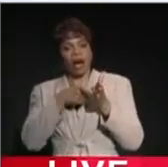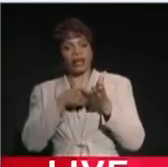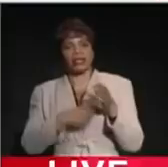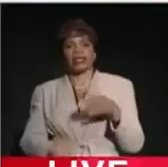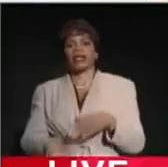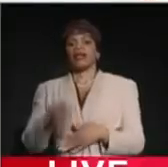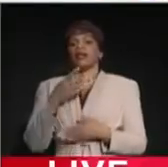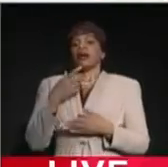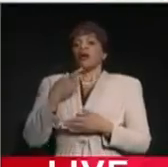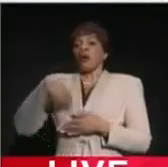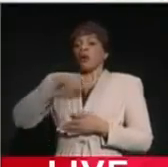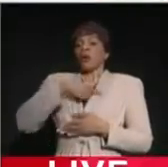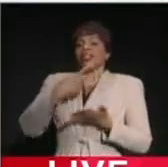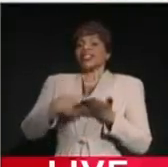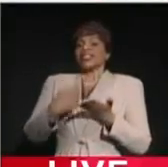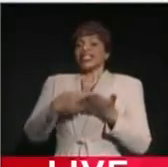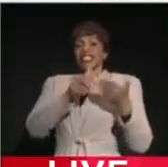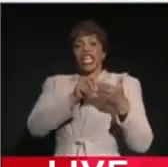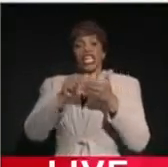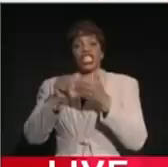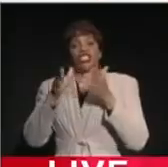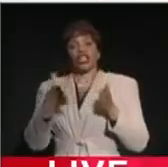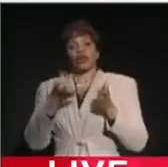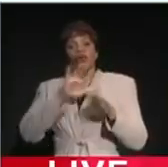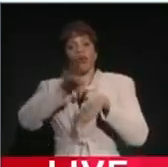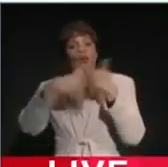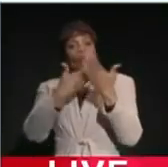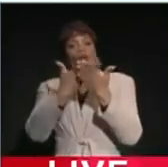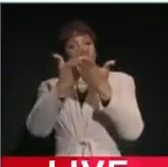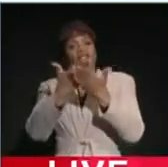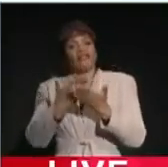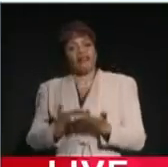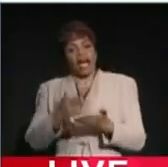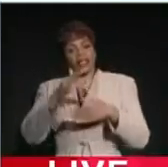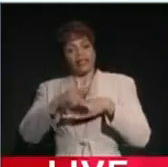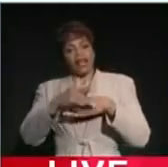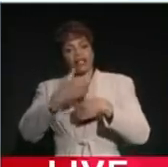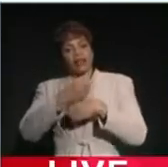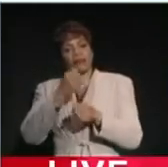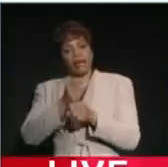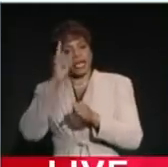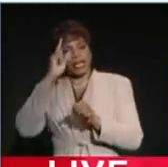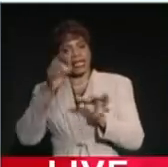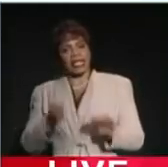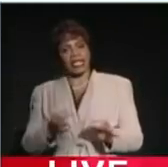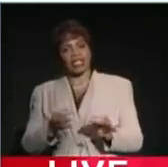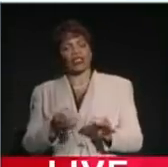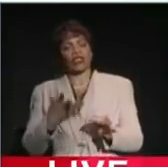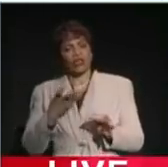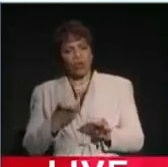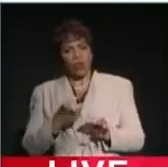about leadership for a second. You have all the facts available to you to make a decision. You just want to dodge the answer,